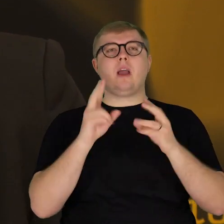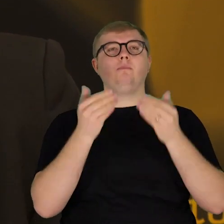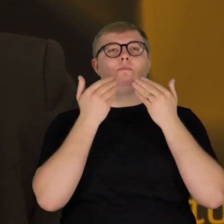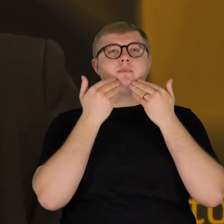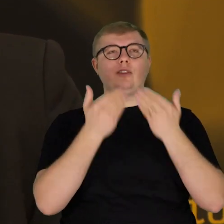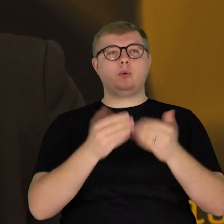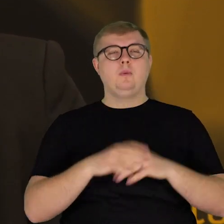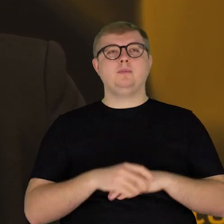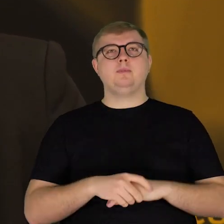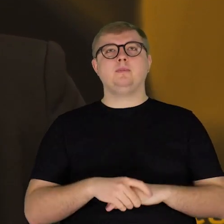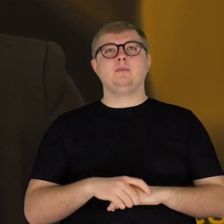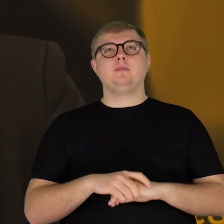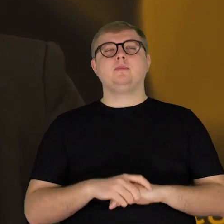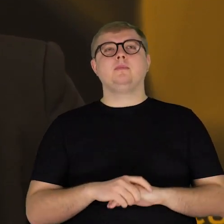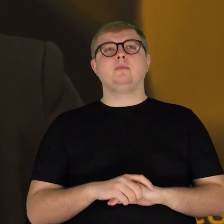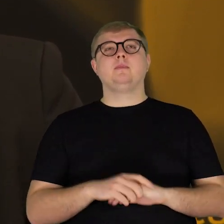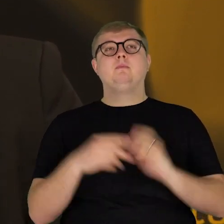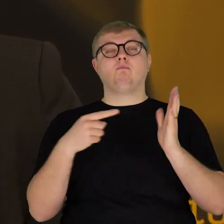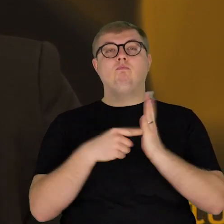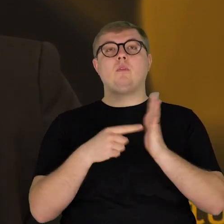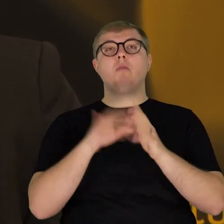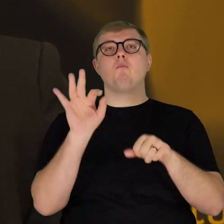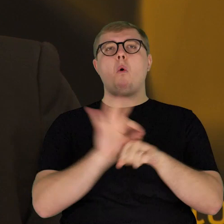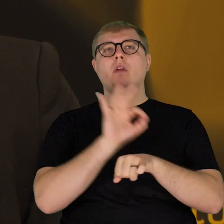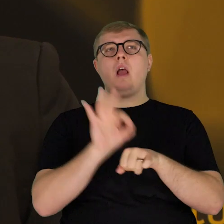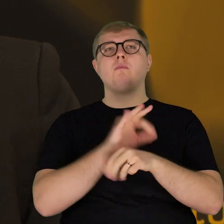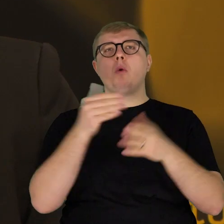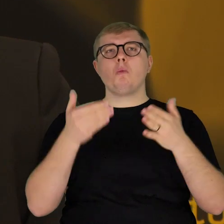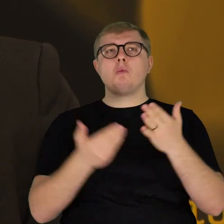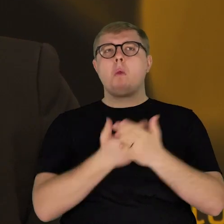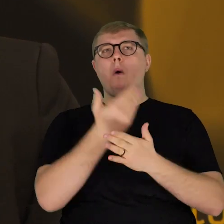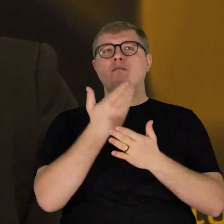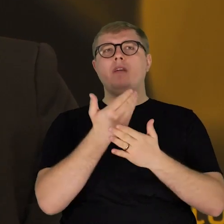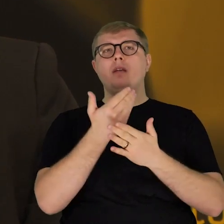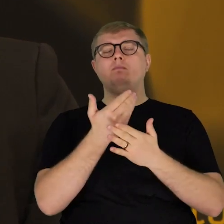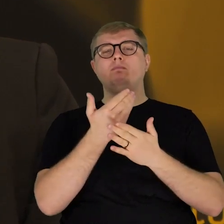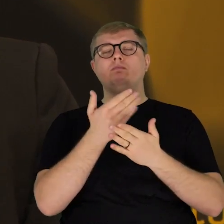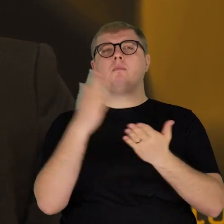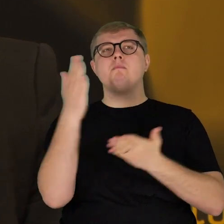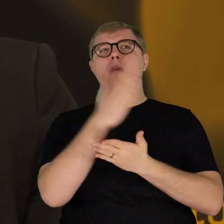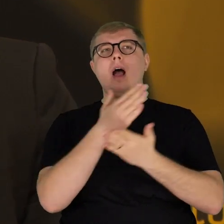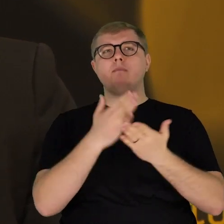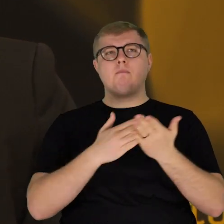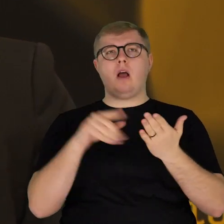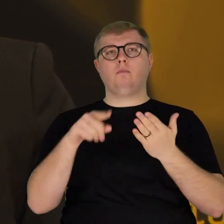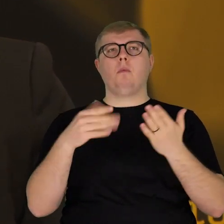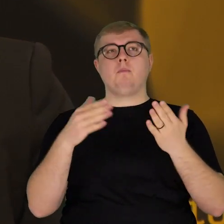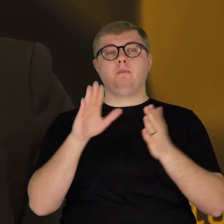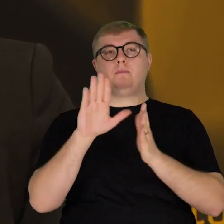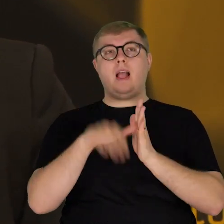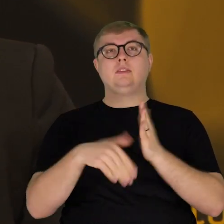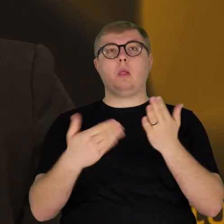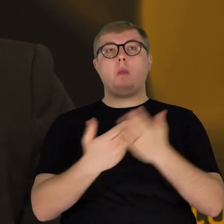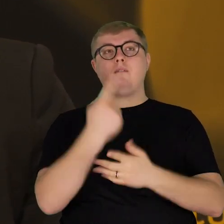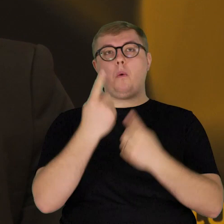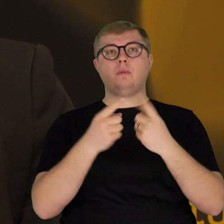the project, the new topographies of Nowa Huta, is the project based on the artistic and research